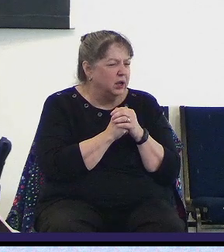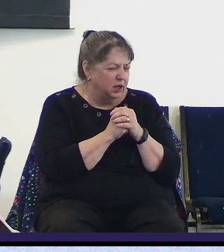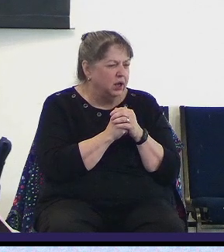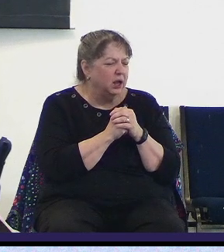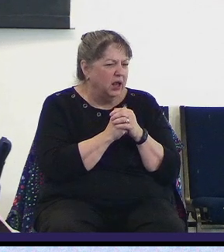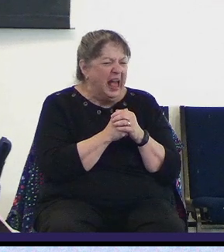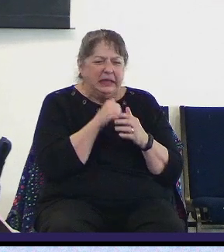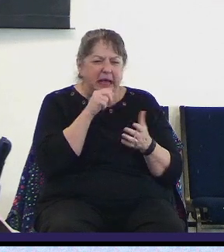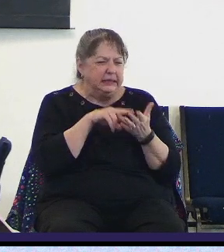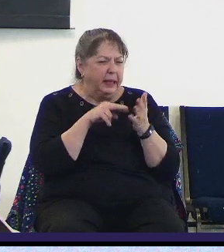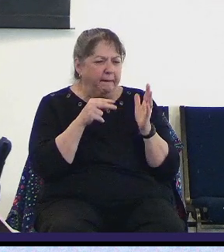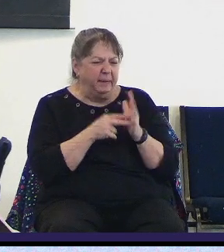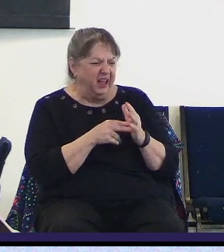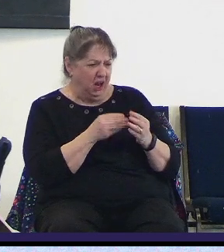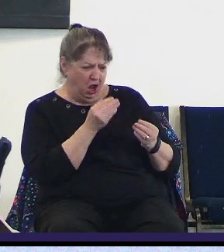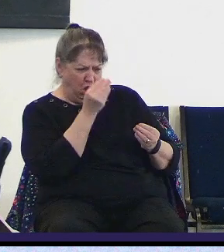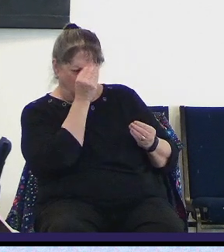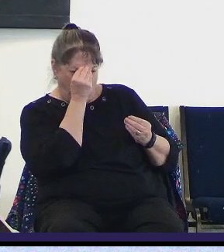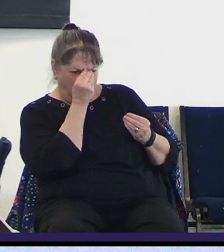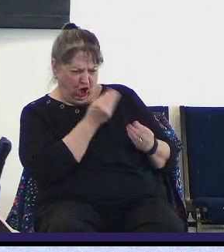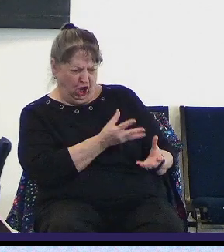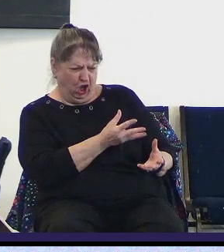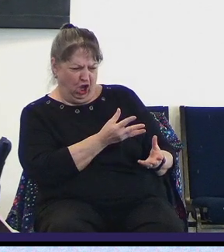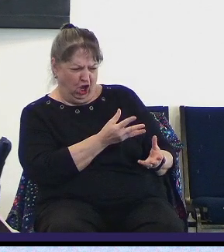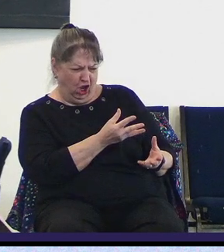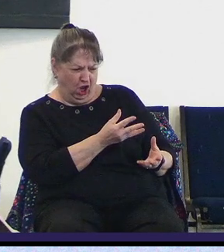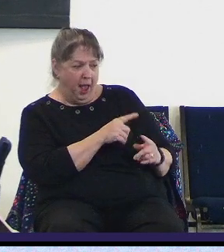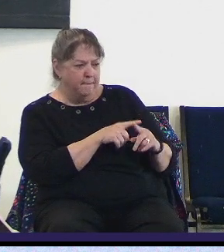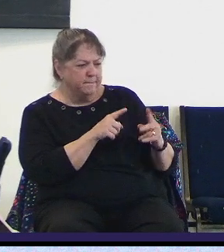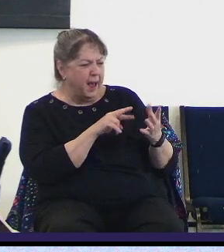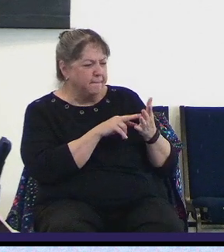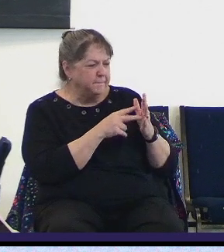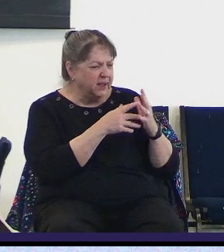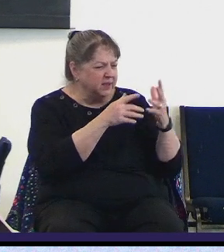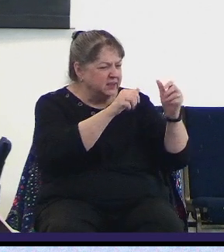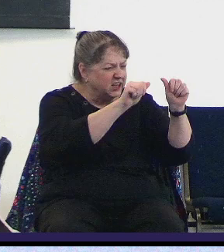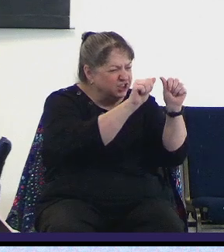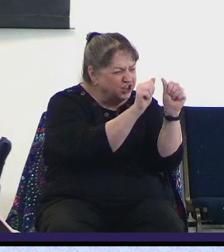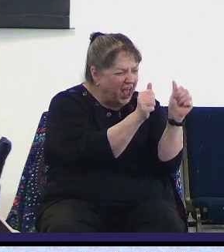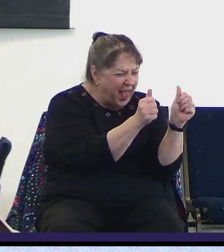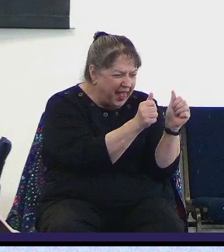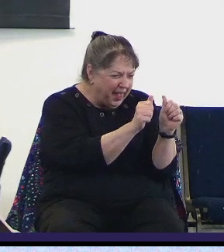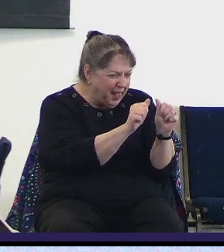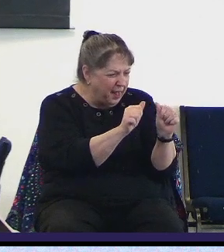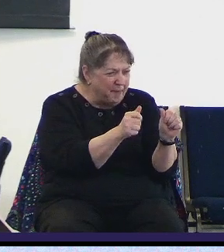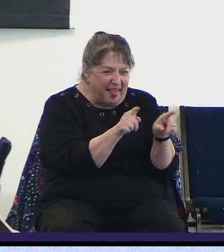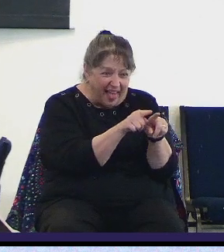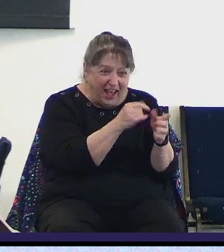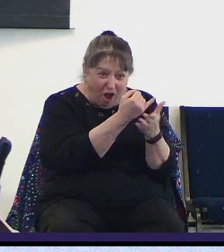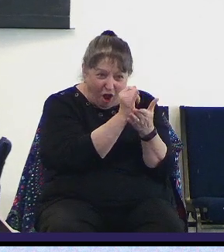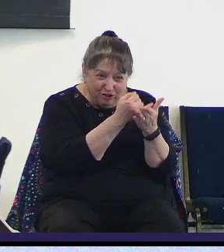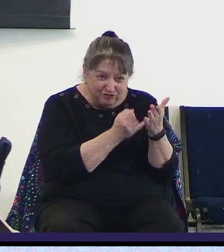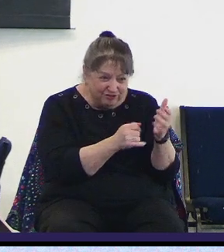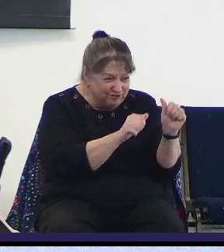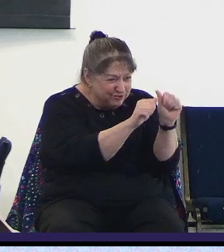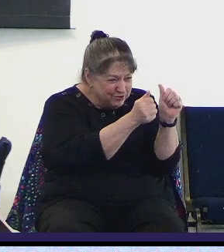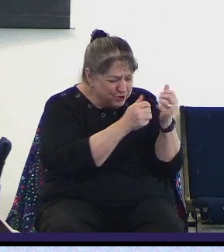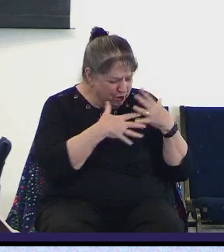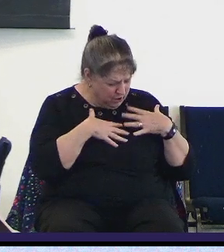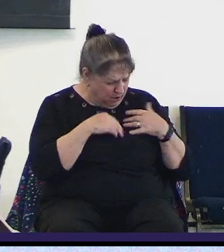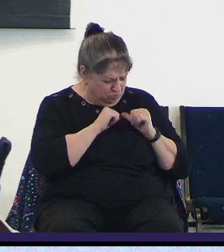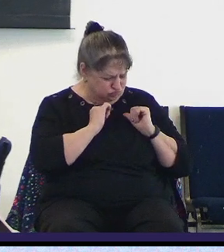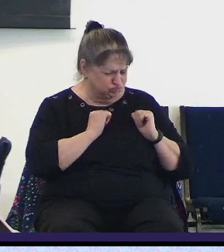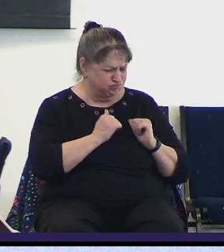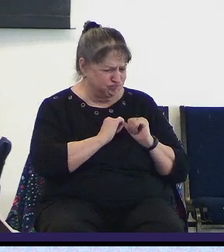are made by men and women who take them under their wings, who know how to follow Jesus, who are growing in themselves in following Jesus and